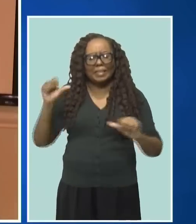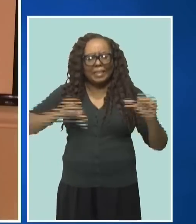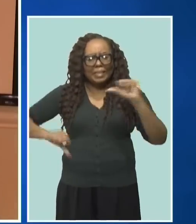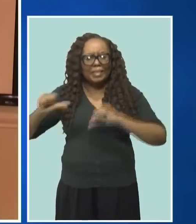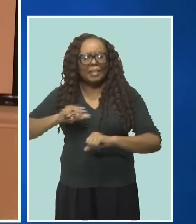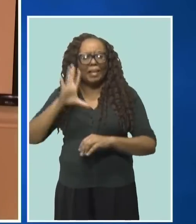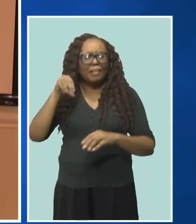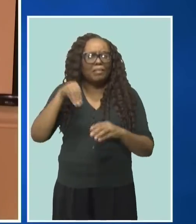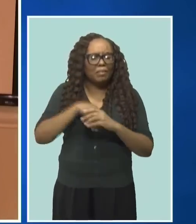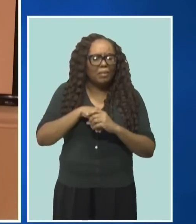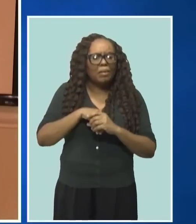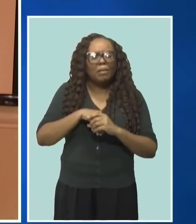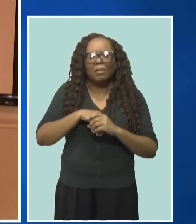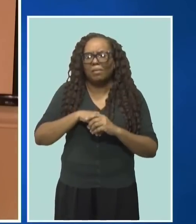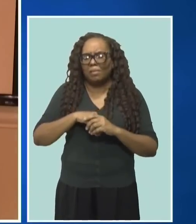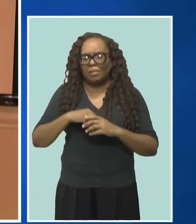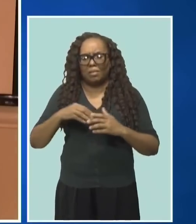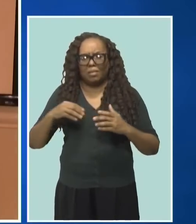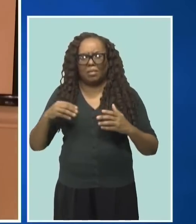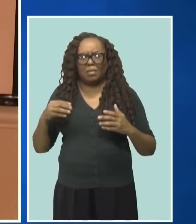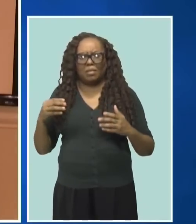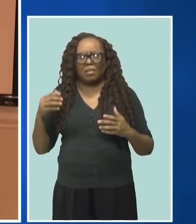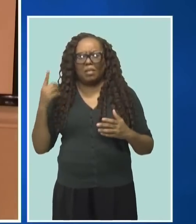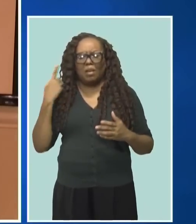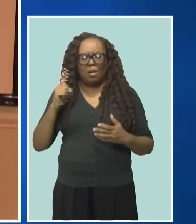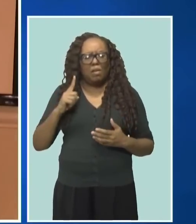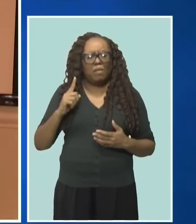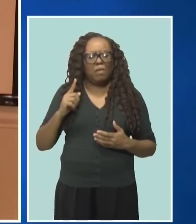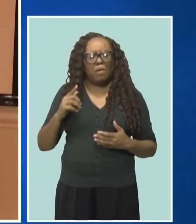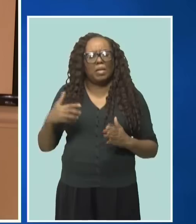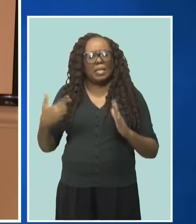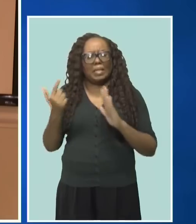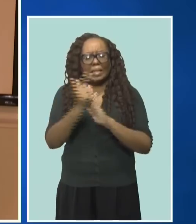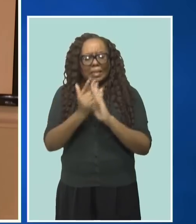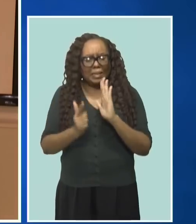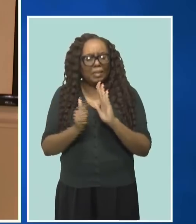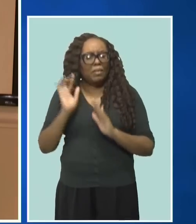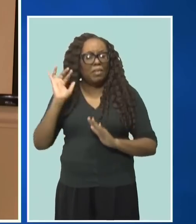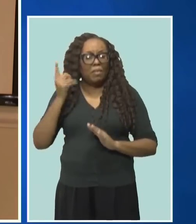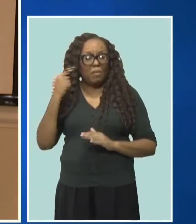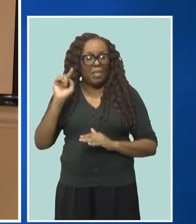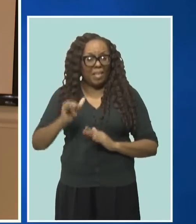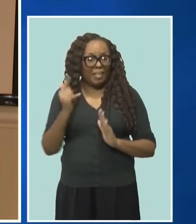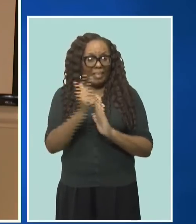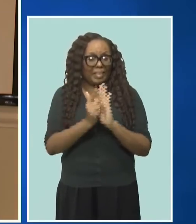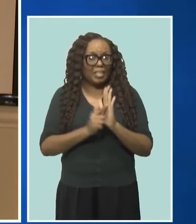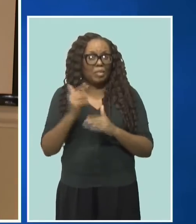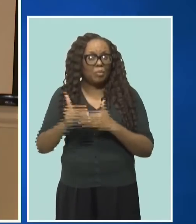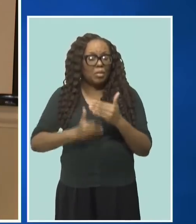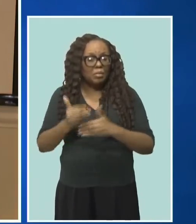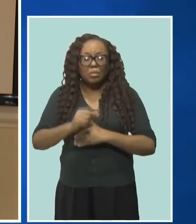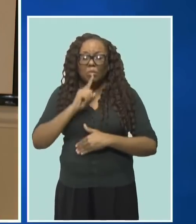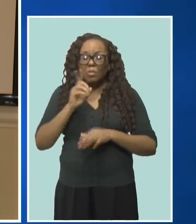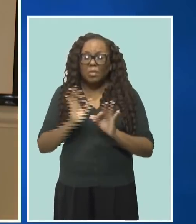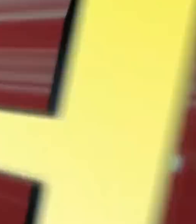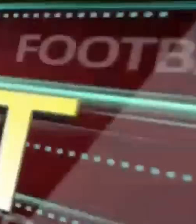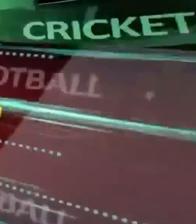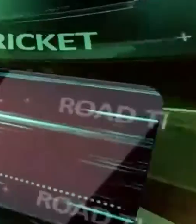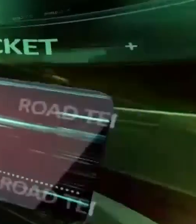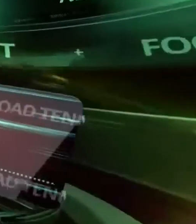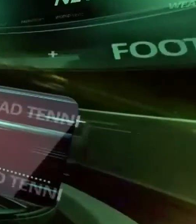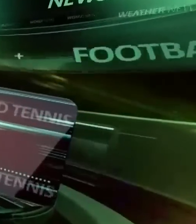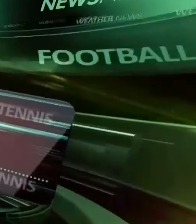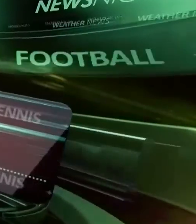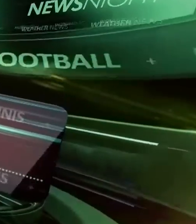reasonably well-established regulatory legal process? And that's very important here in Barbados.